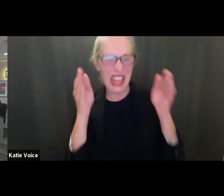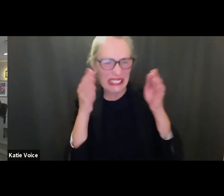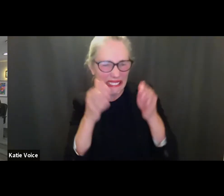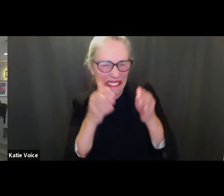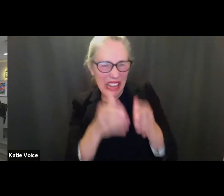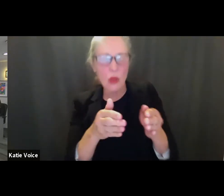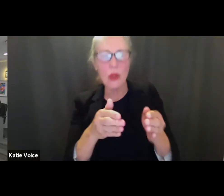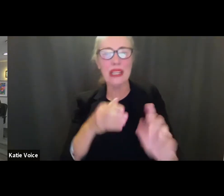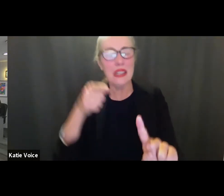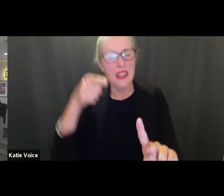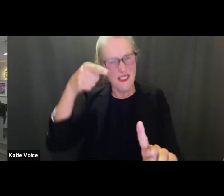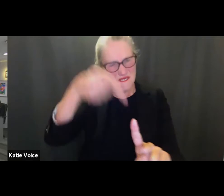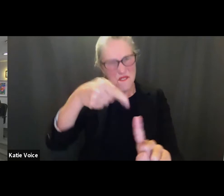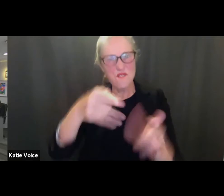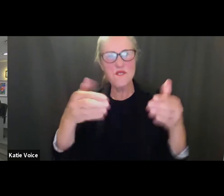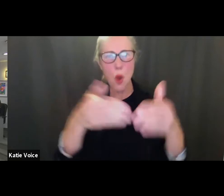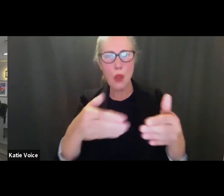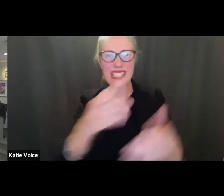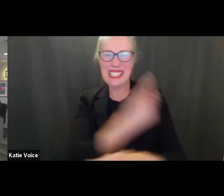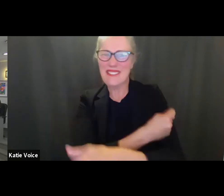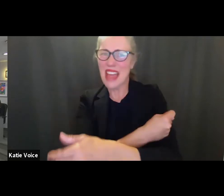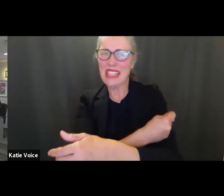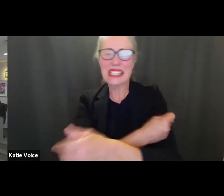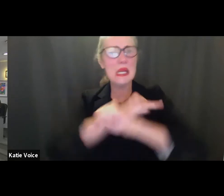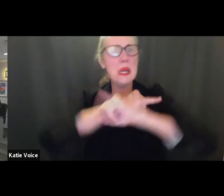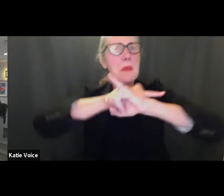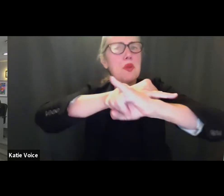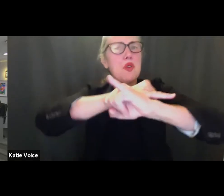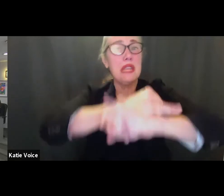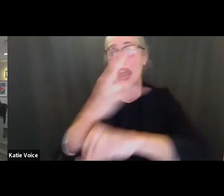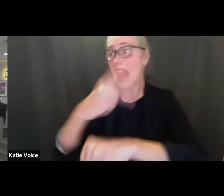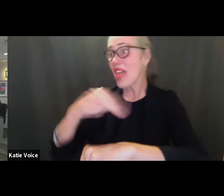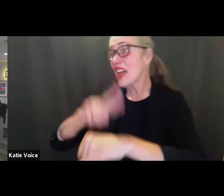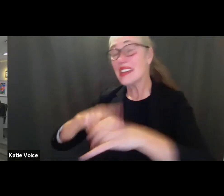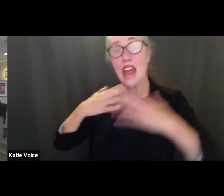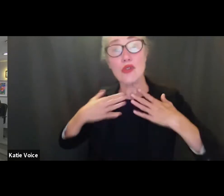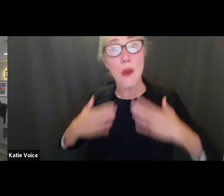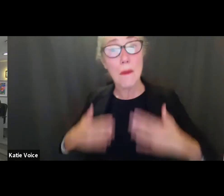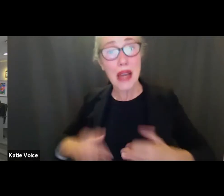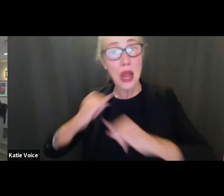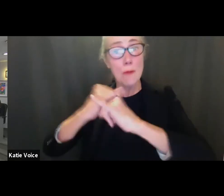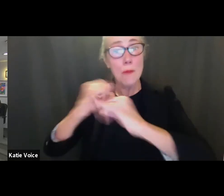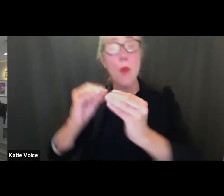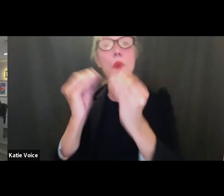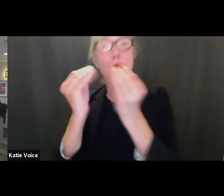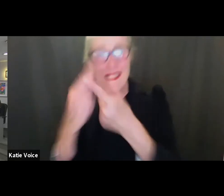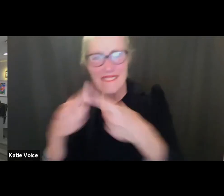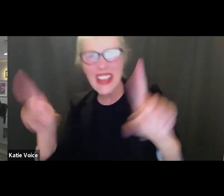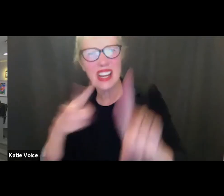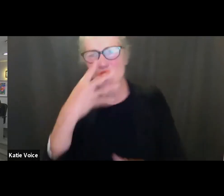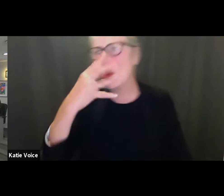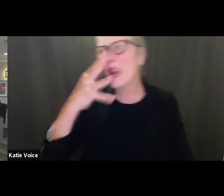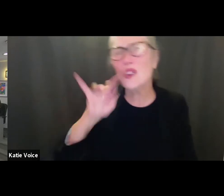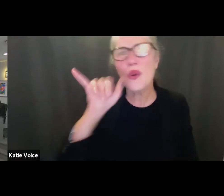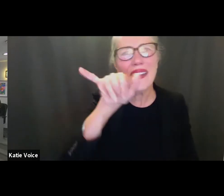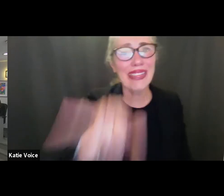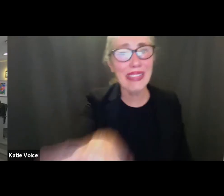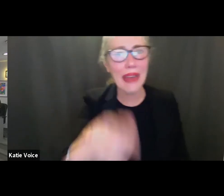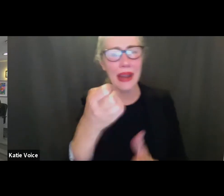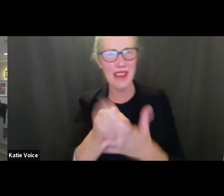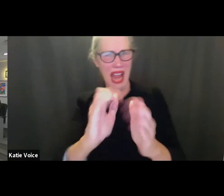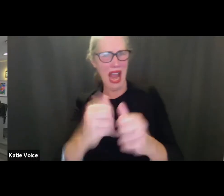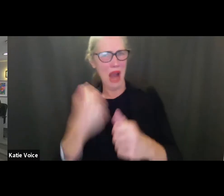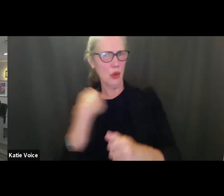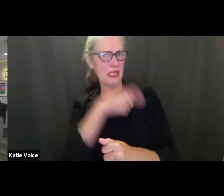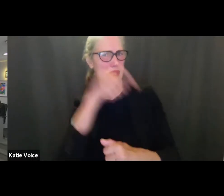targeted vaccine immunity and leaving the natural immunity more effective, and you are ignoring all of that evidence. How are we